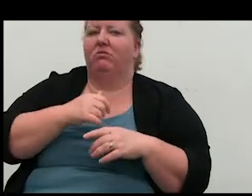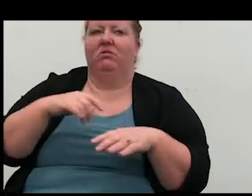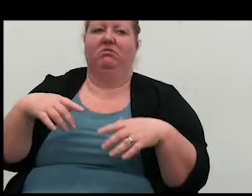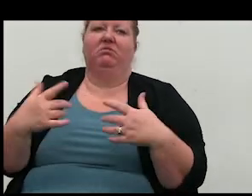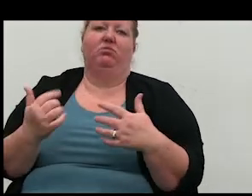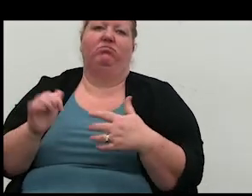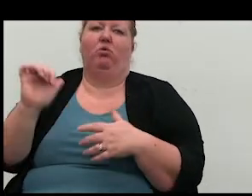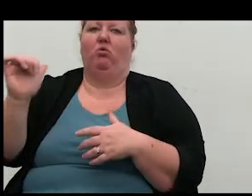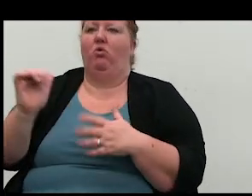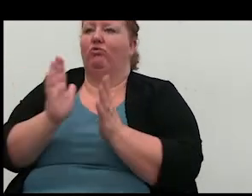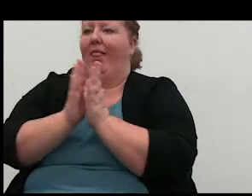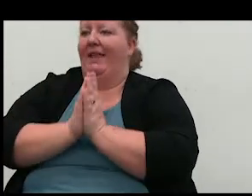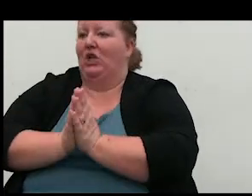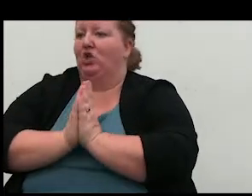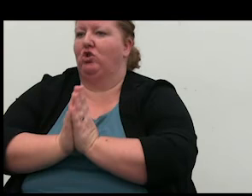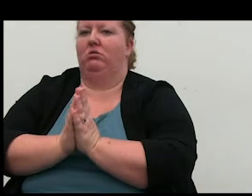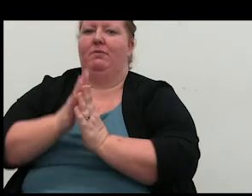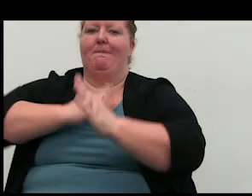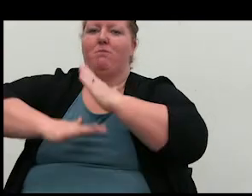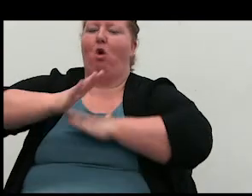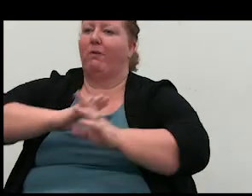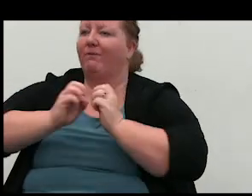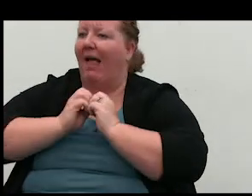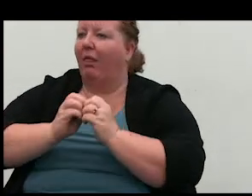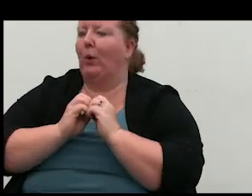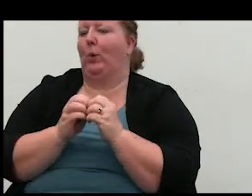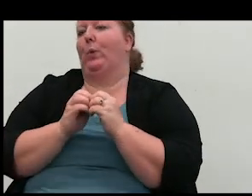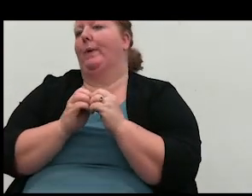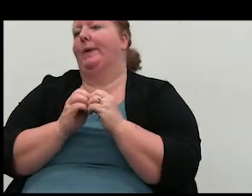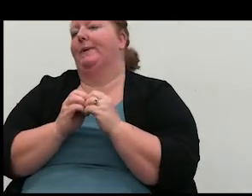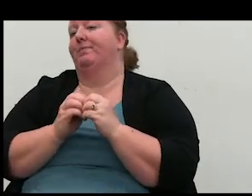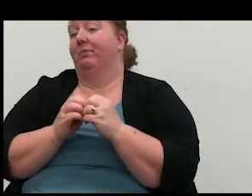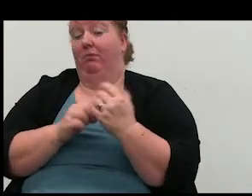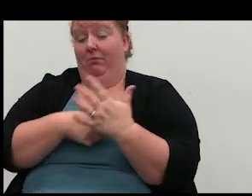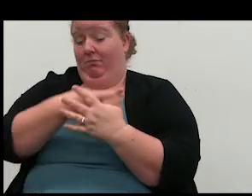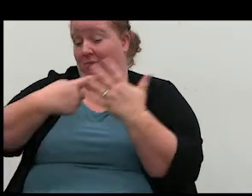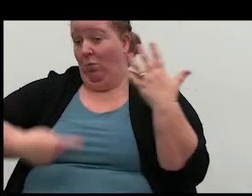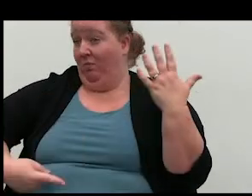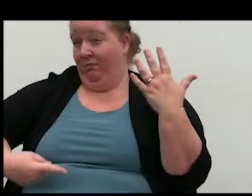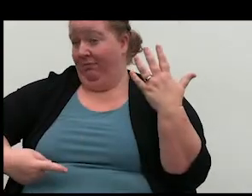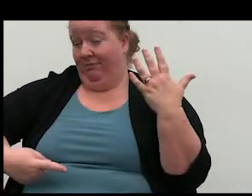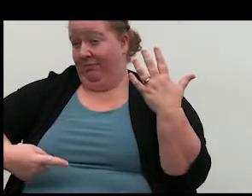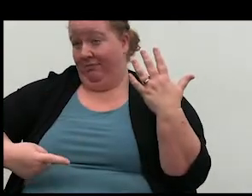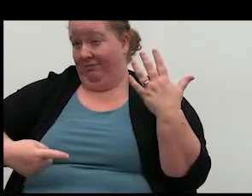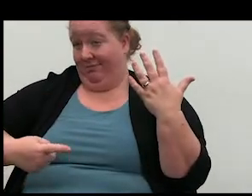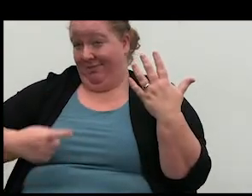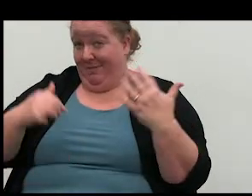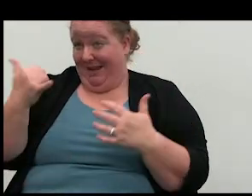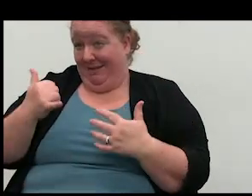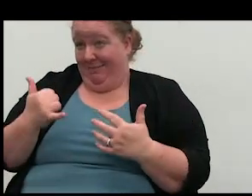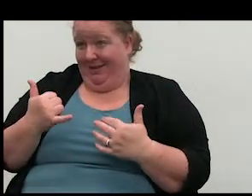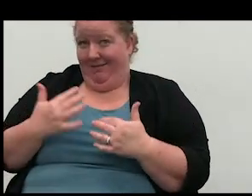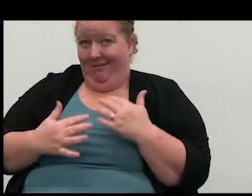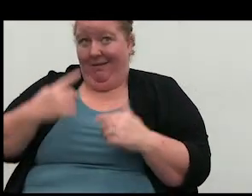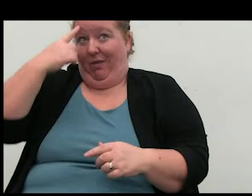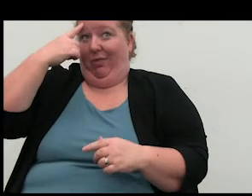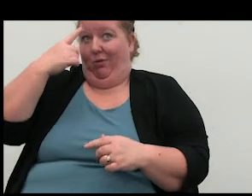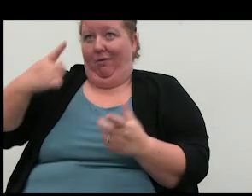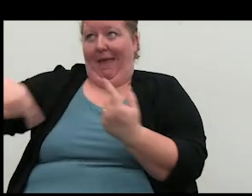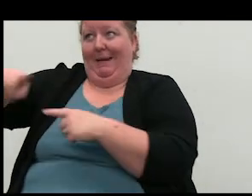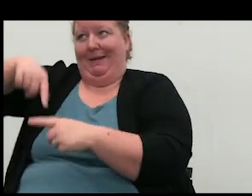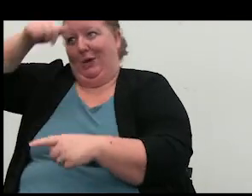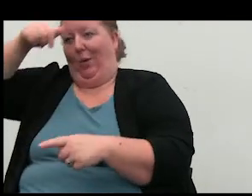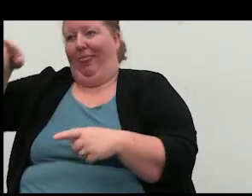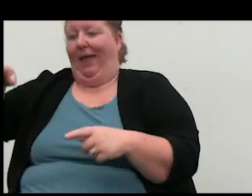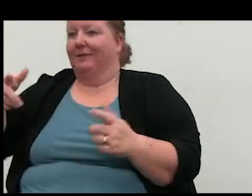religion, your moral values, all sorts of things like that that you would not think that anybody else could know